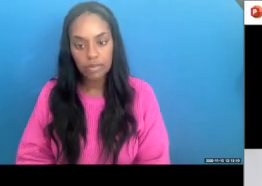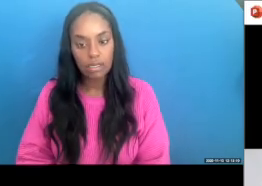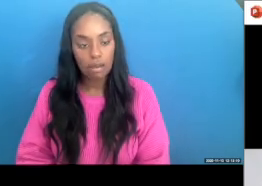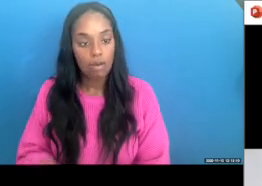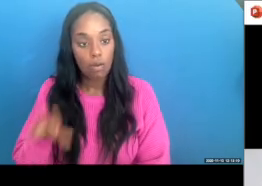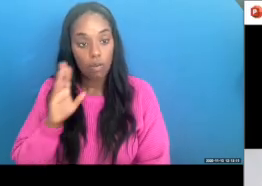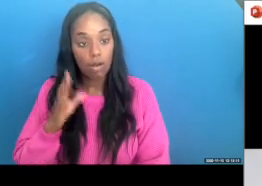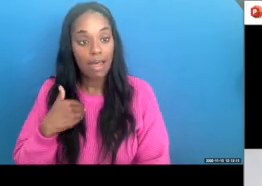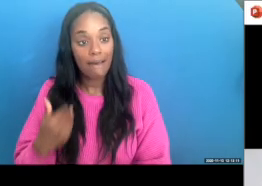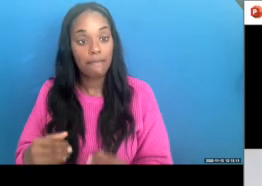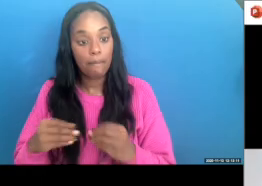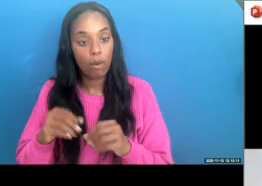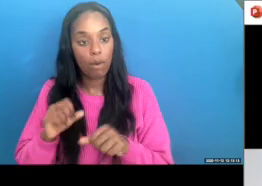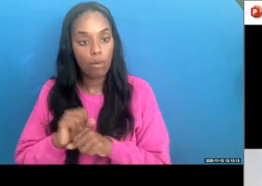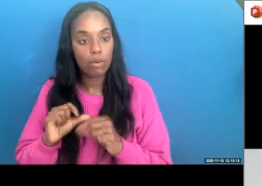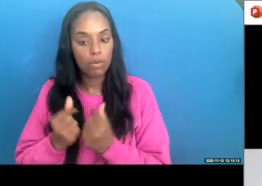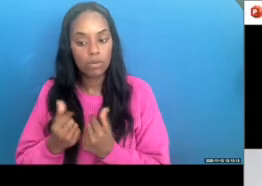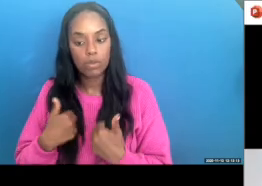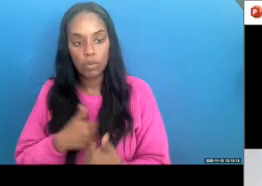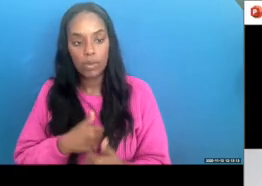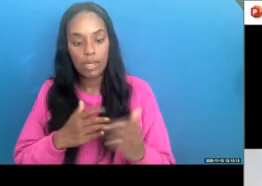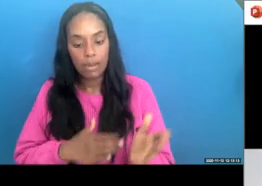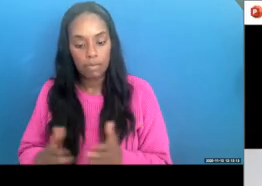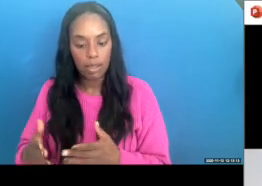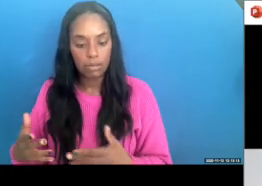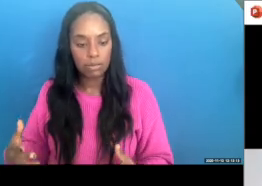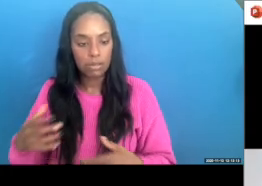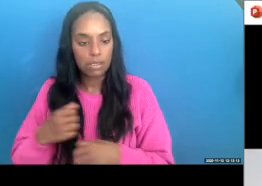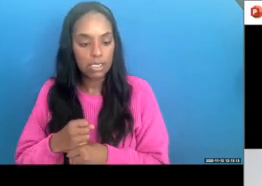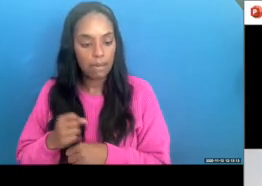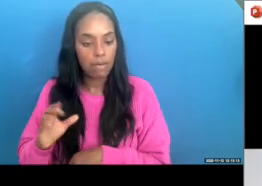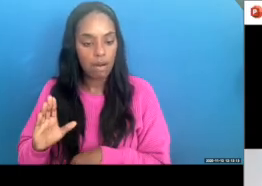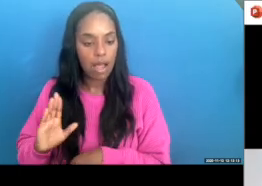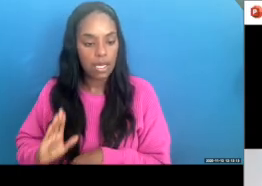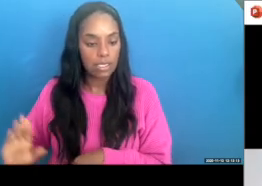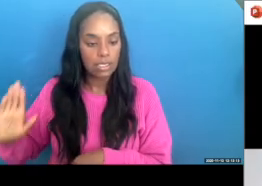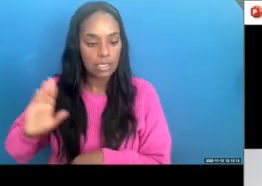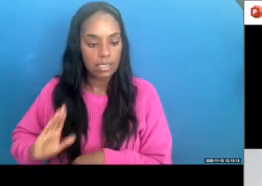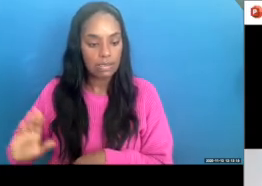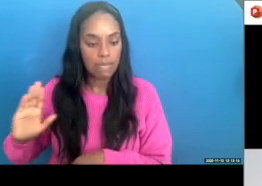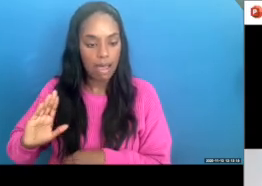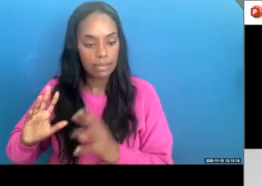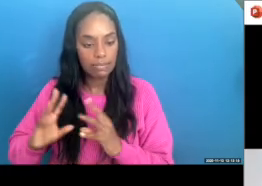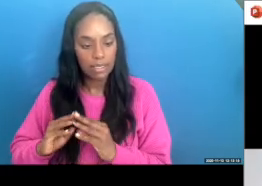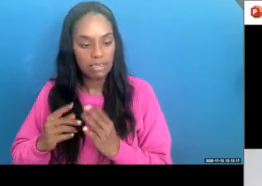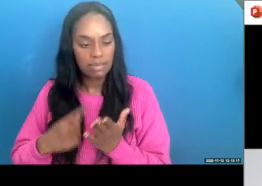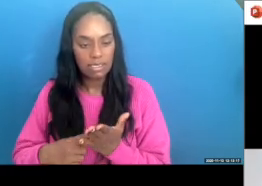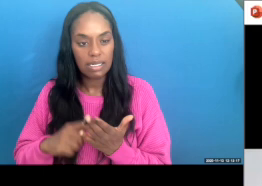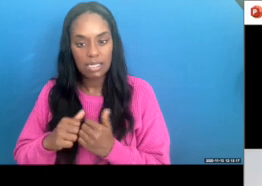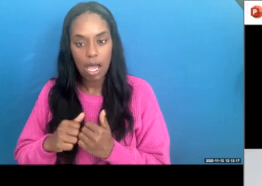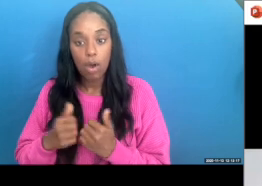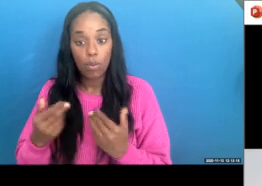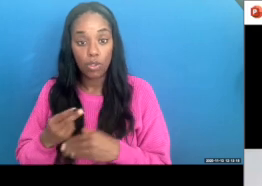on December 16th. In 2026, we'll be holding additional work groups where